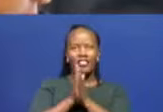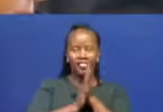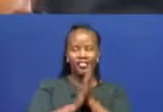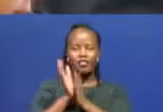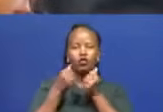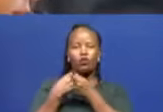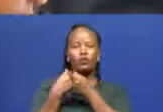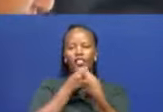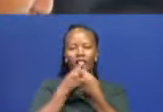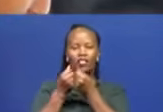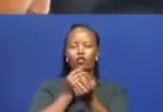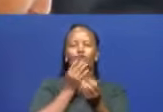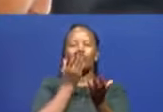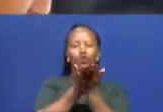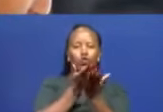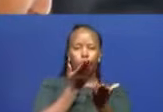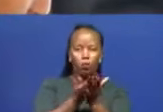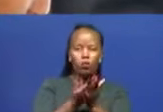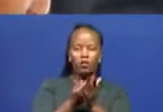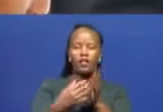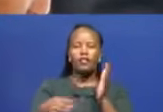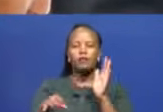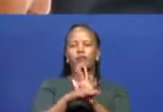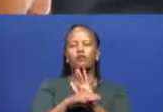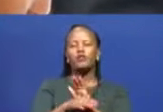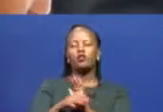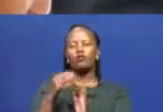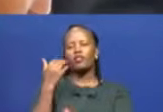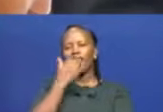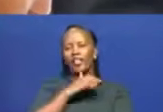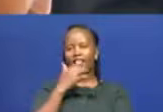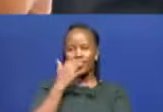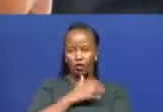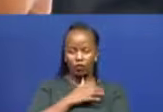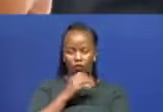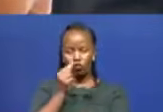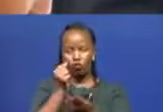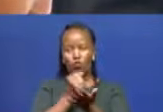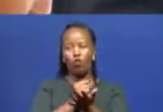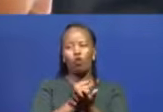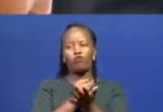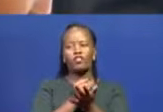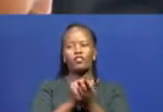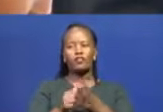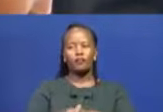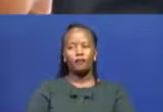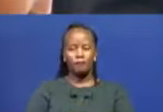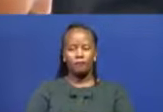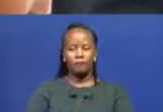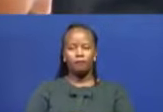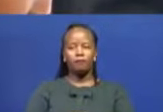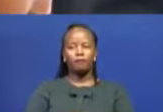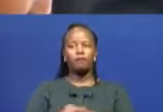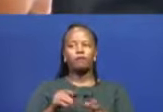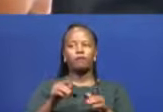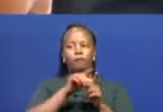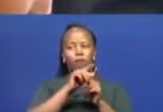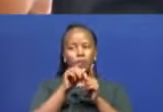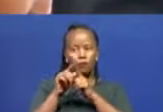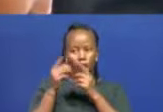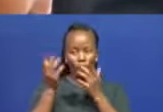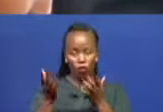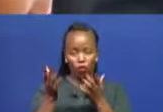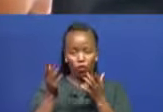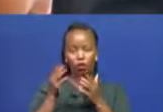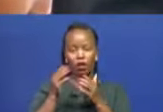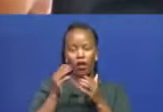proposed impeachment of H.E. Gachagua as Deputy President of the Republic of Kenya. As per their